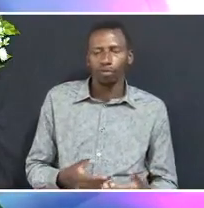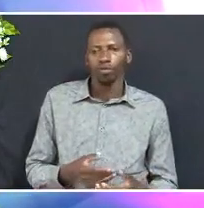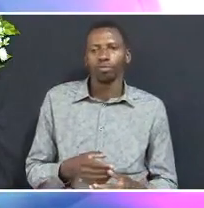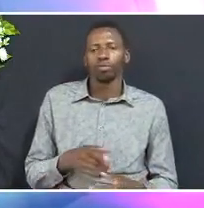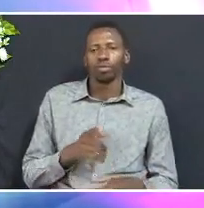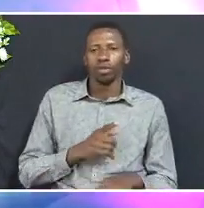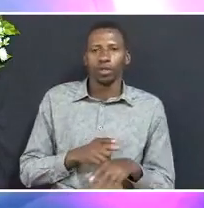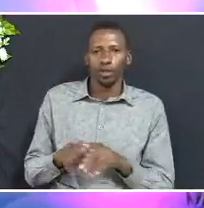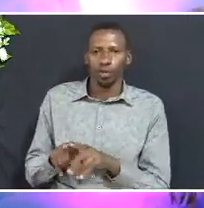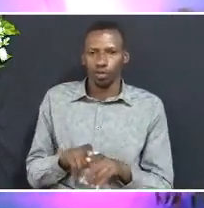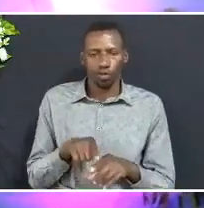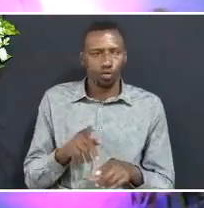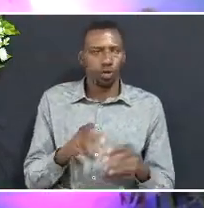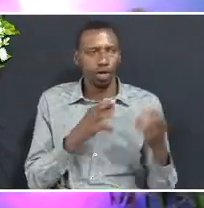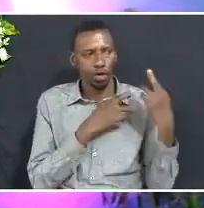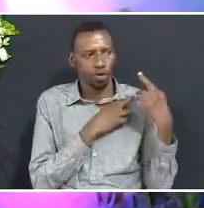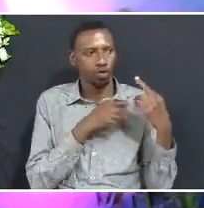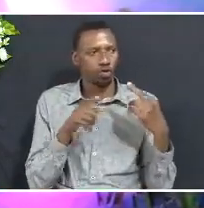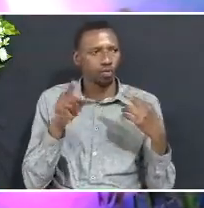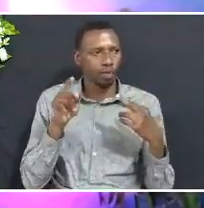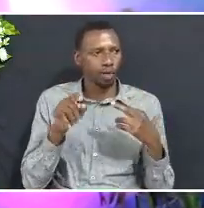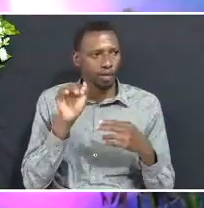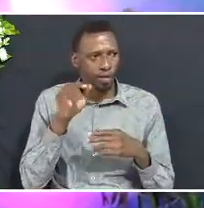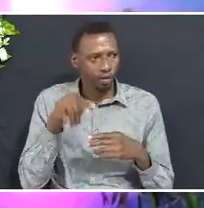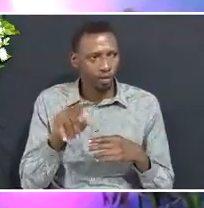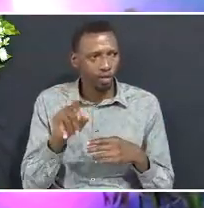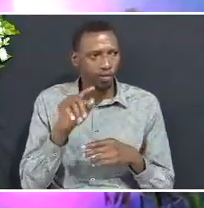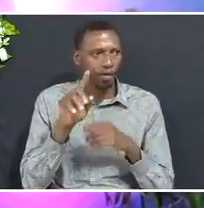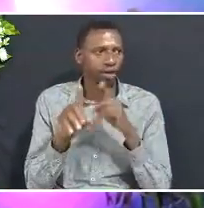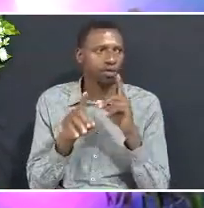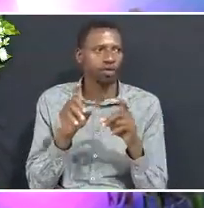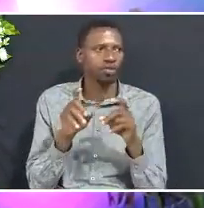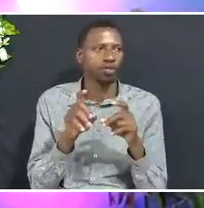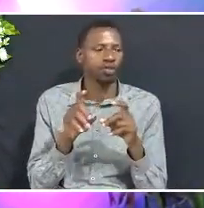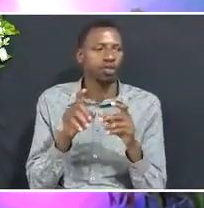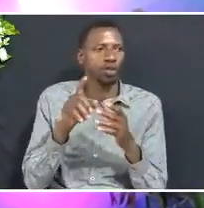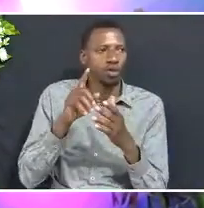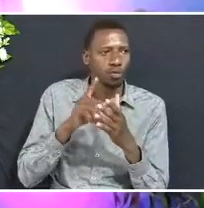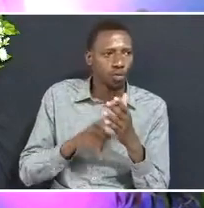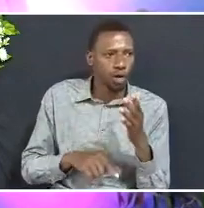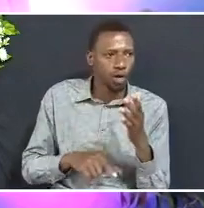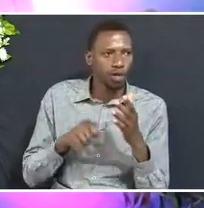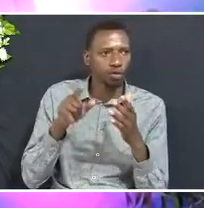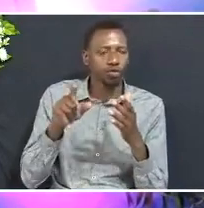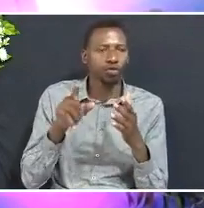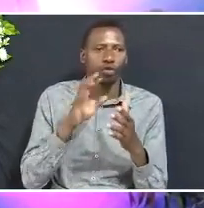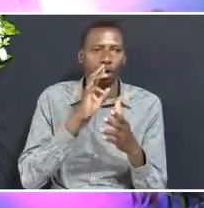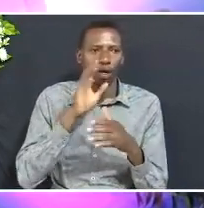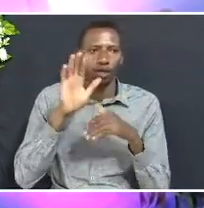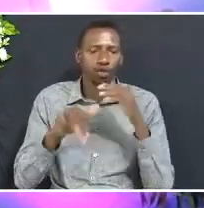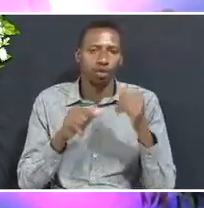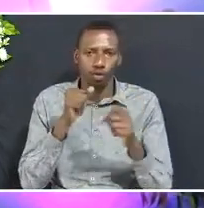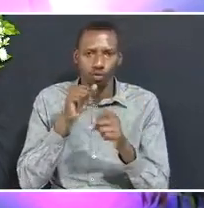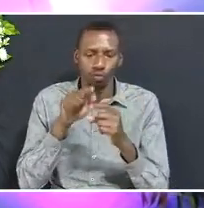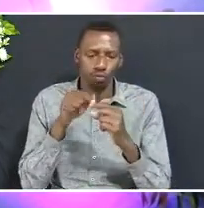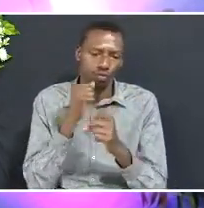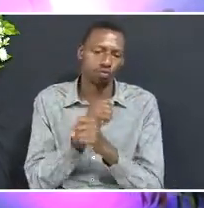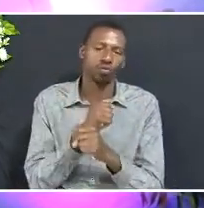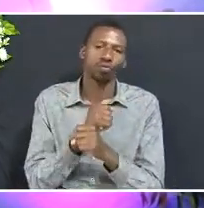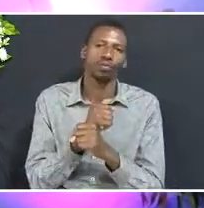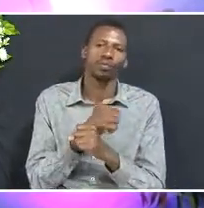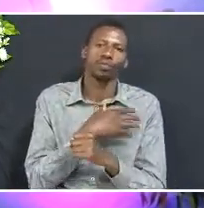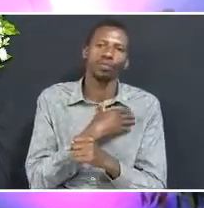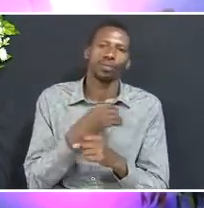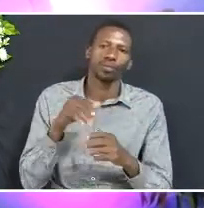own disposal, you must be asking yourself a question: what have you been called to do? And in